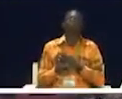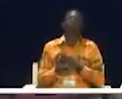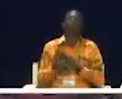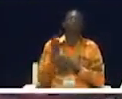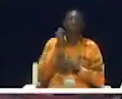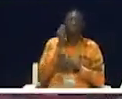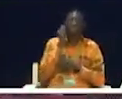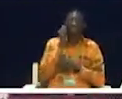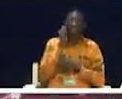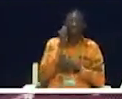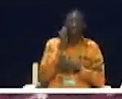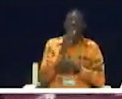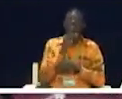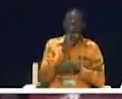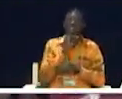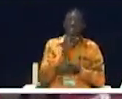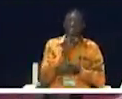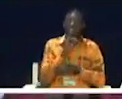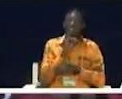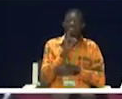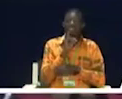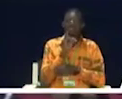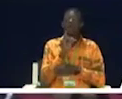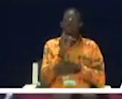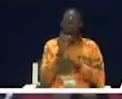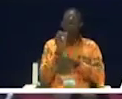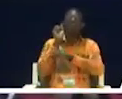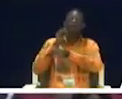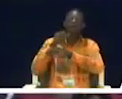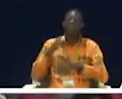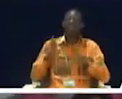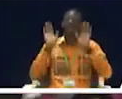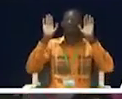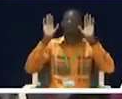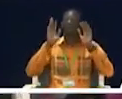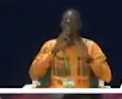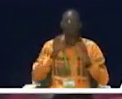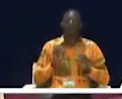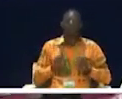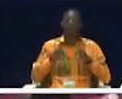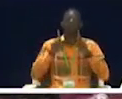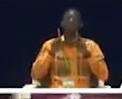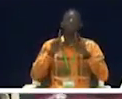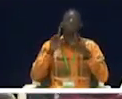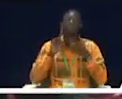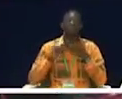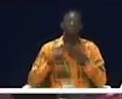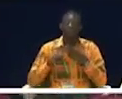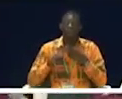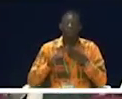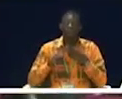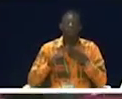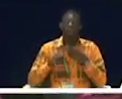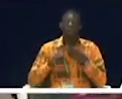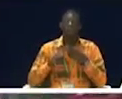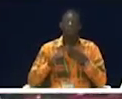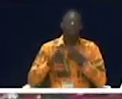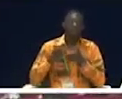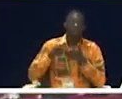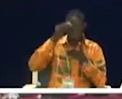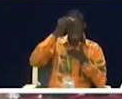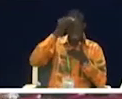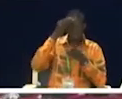Testimony time is actually overcomers time and wonder time. Opportunity to learn from the wonders of